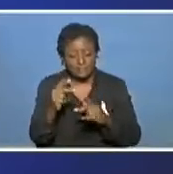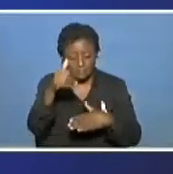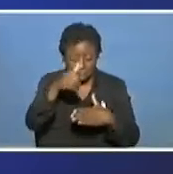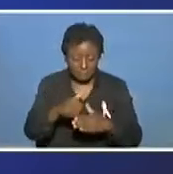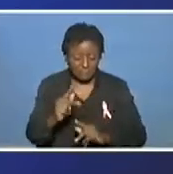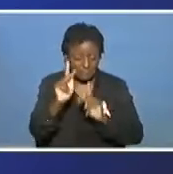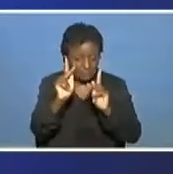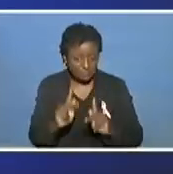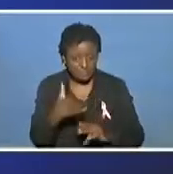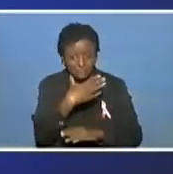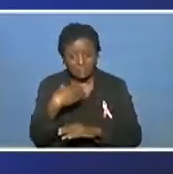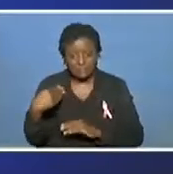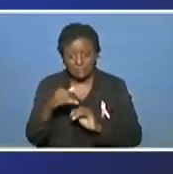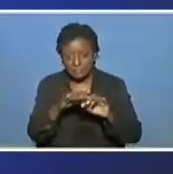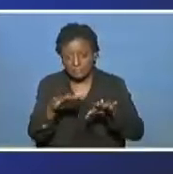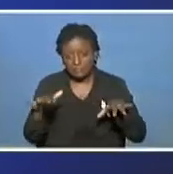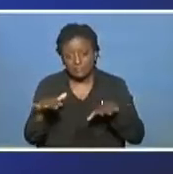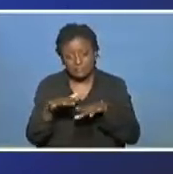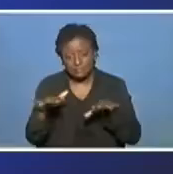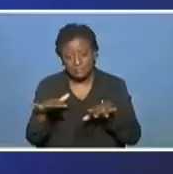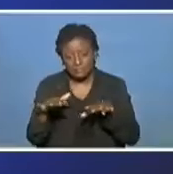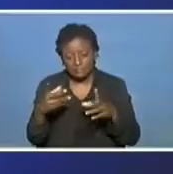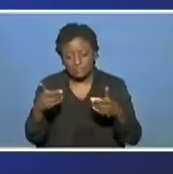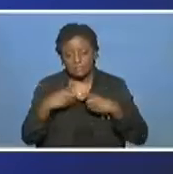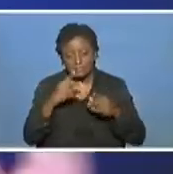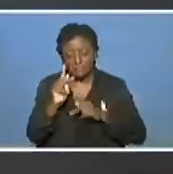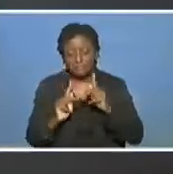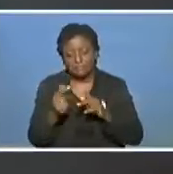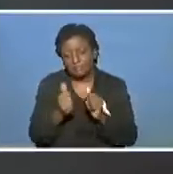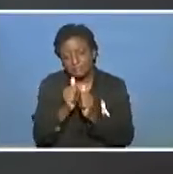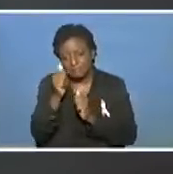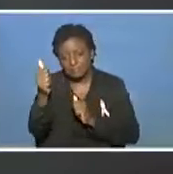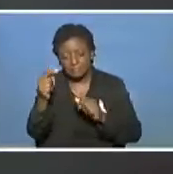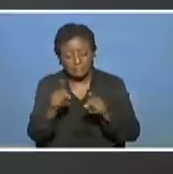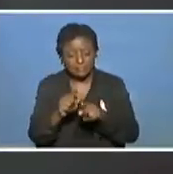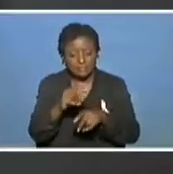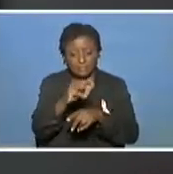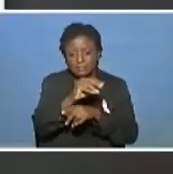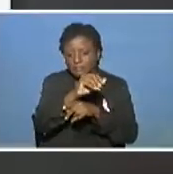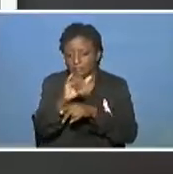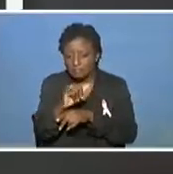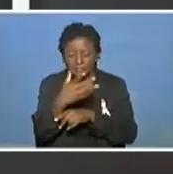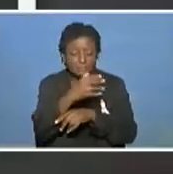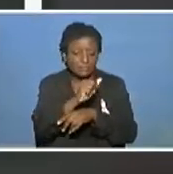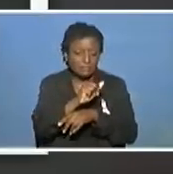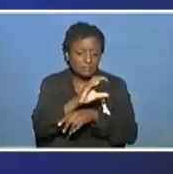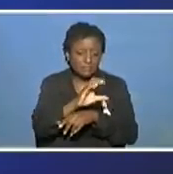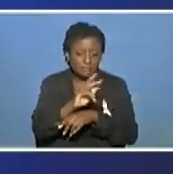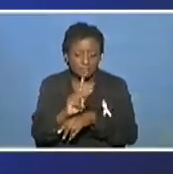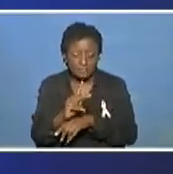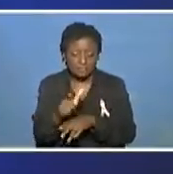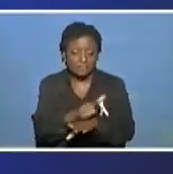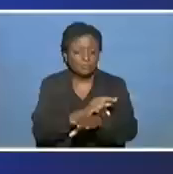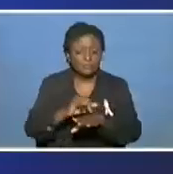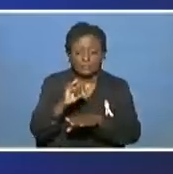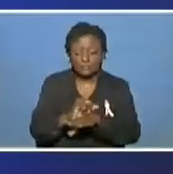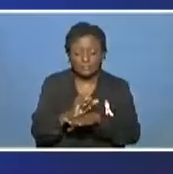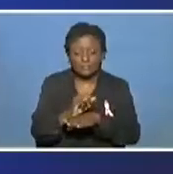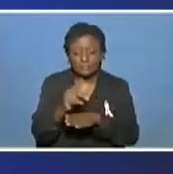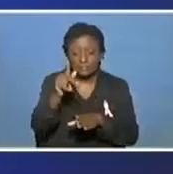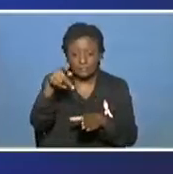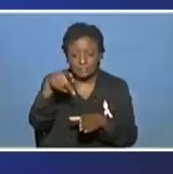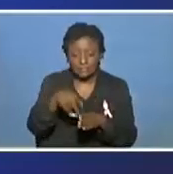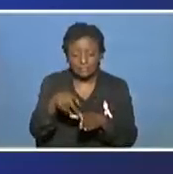in-person and virtual, and so we had persons as far as Mayaguana, Acklands, Long Island